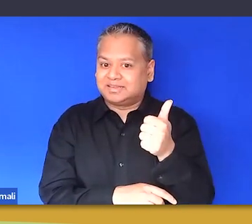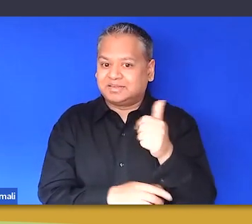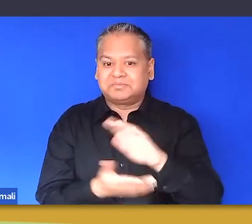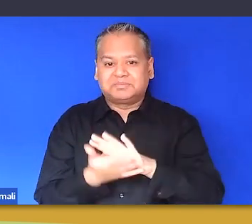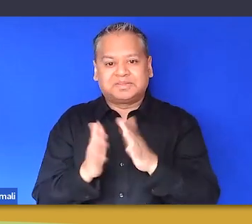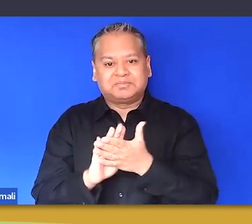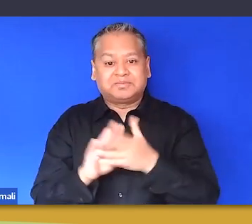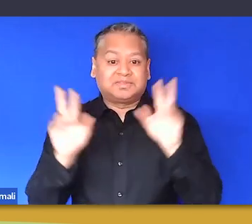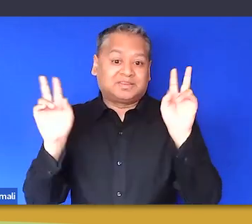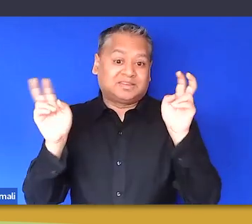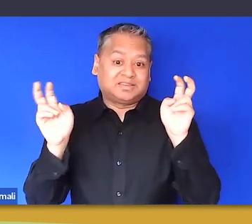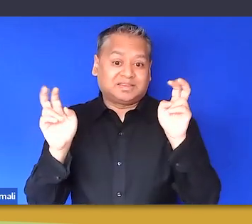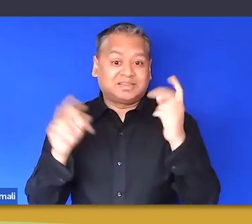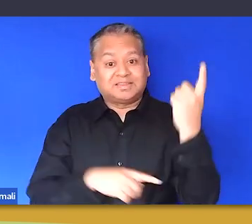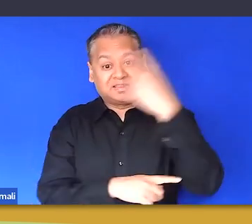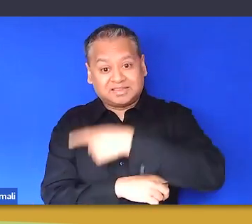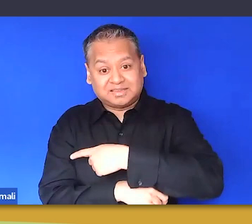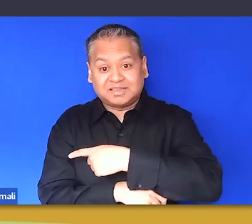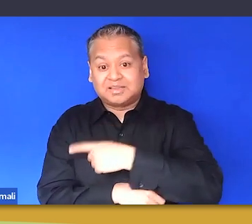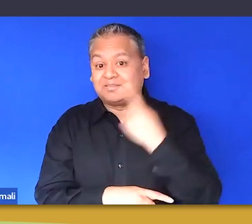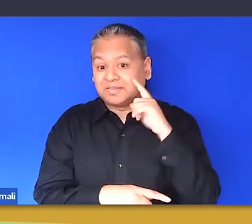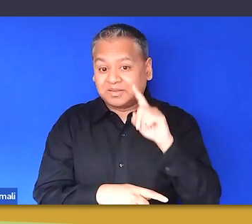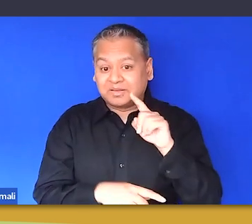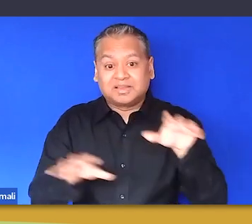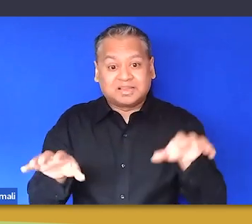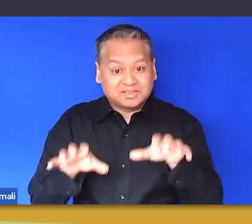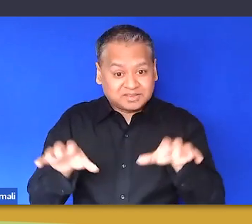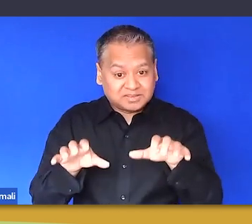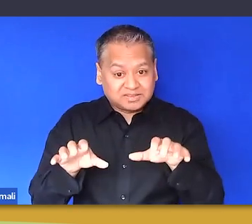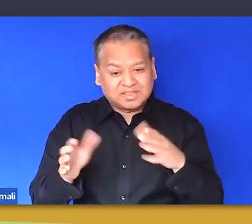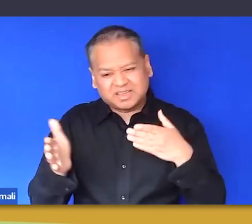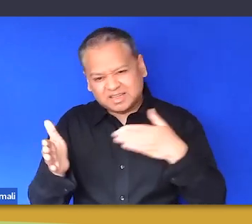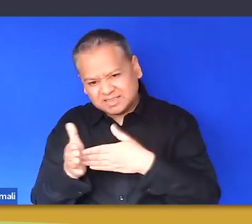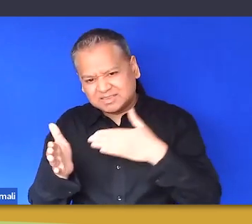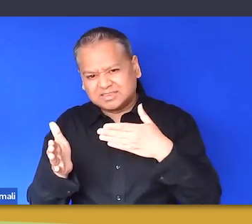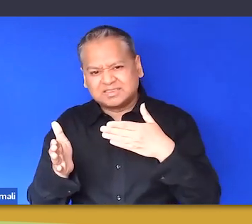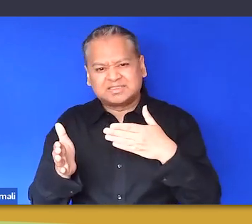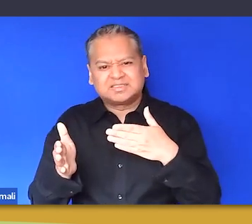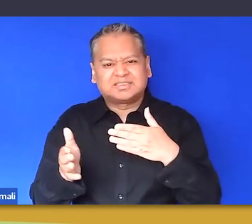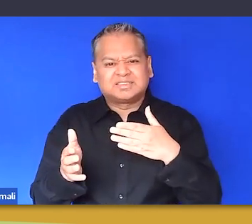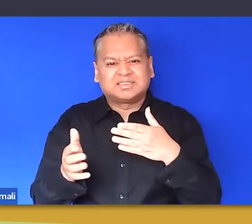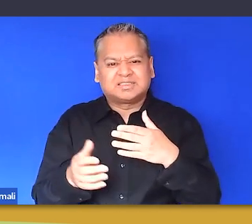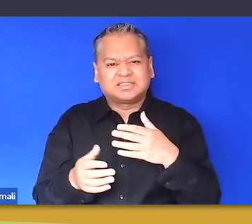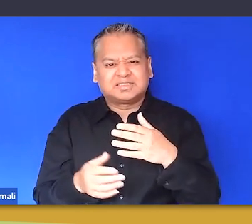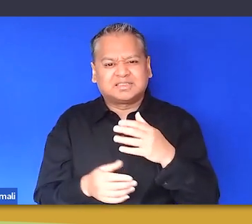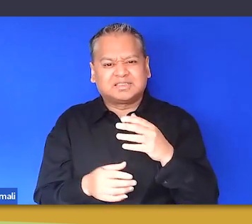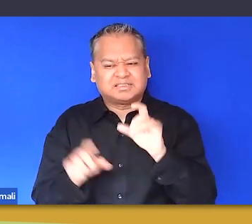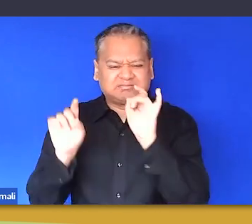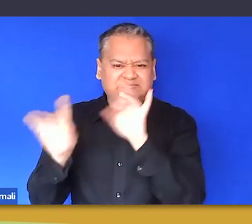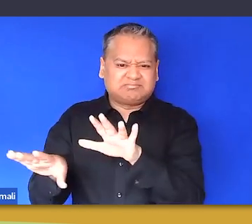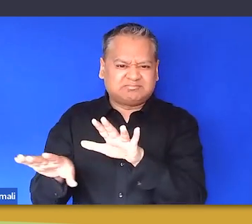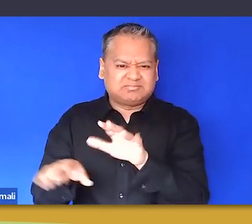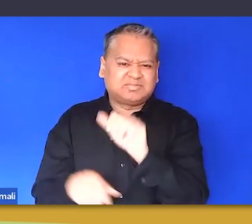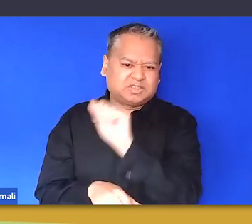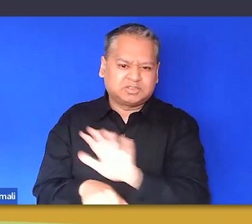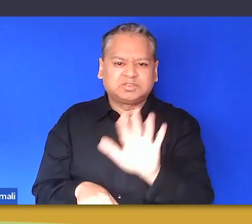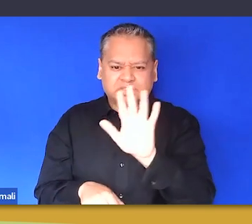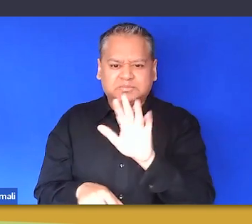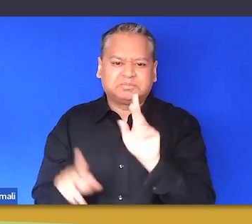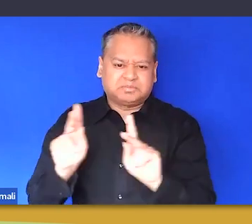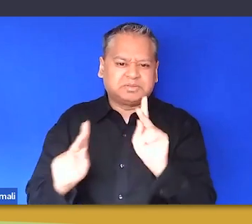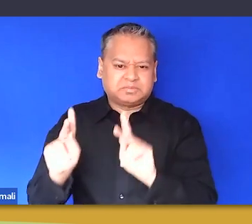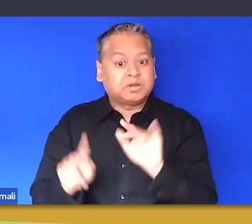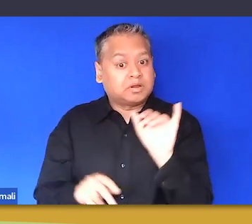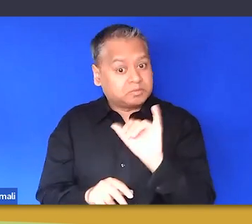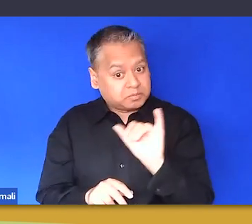memorial commemorating the 215 First Nations children who were found in unmarked graves at